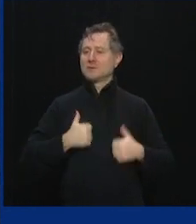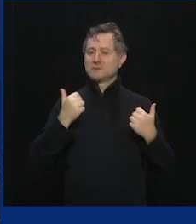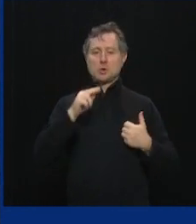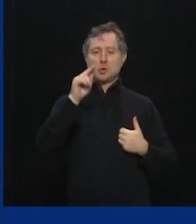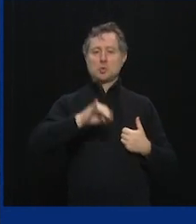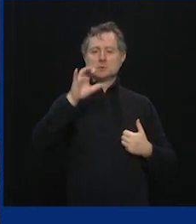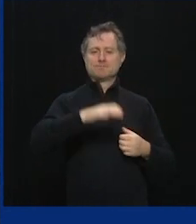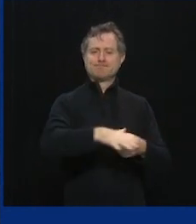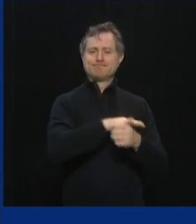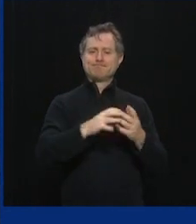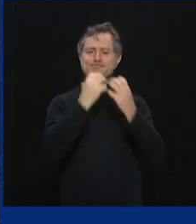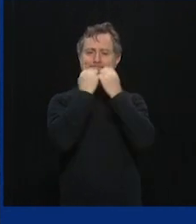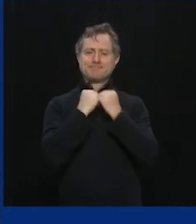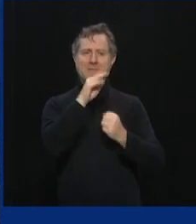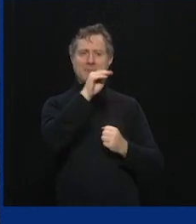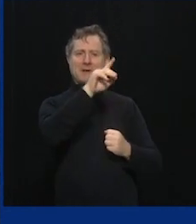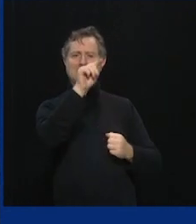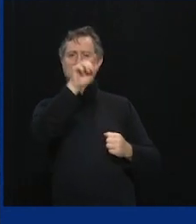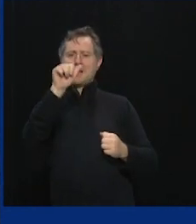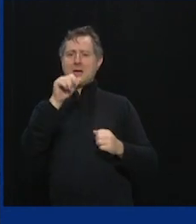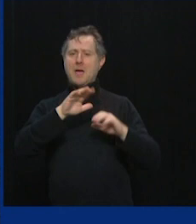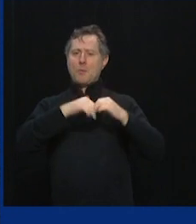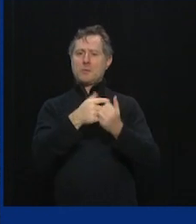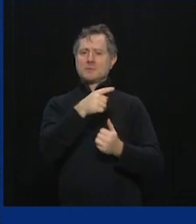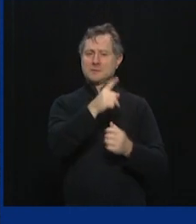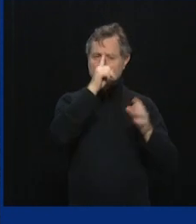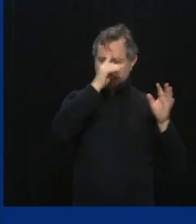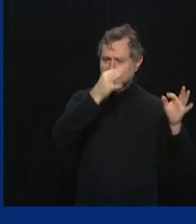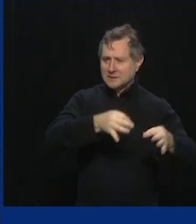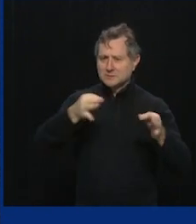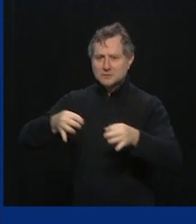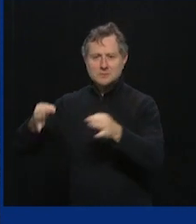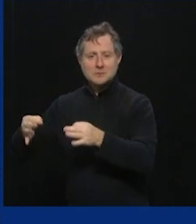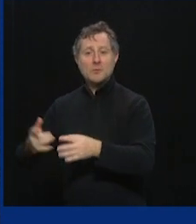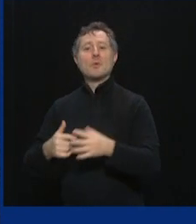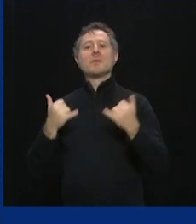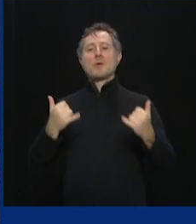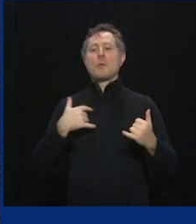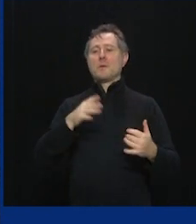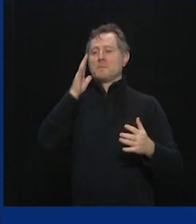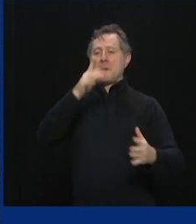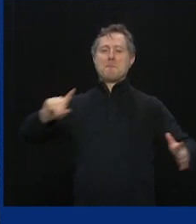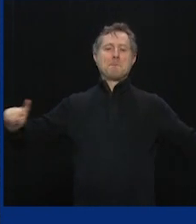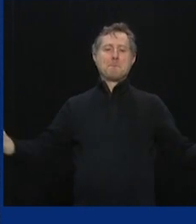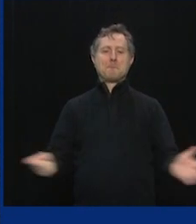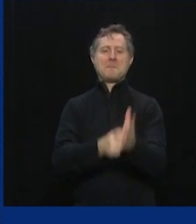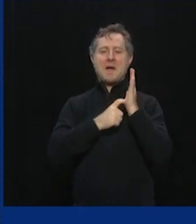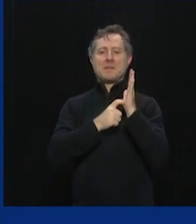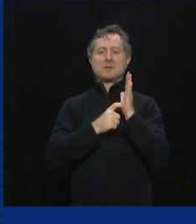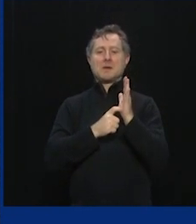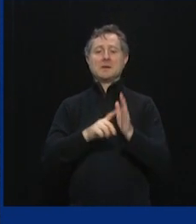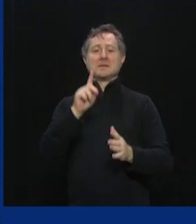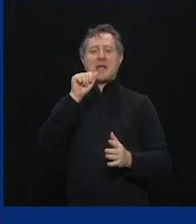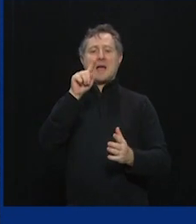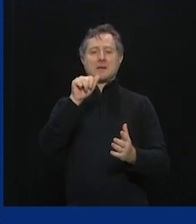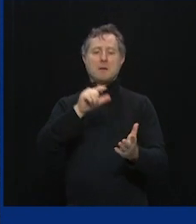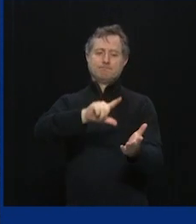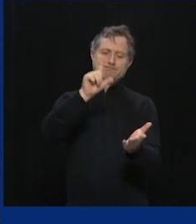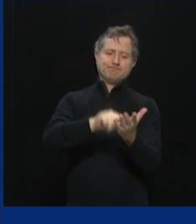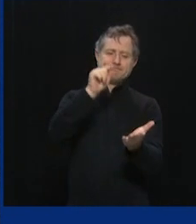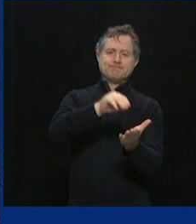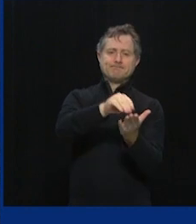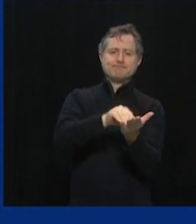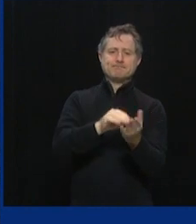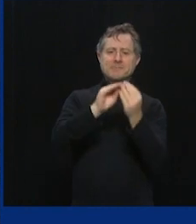MTA and how decisions are made. So I will now be mandating that data be published and easily